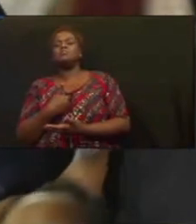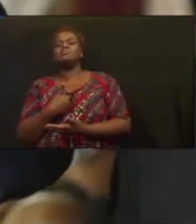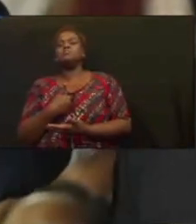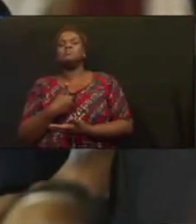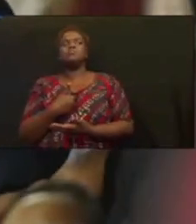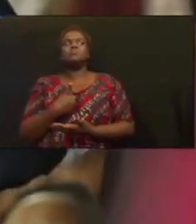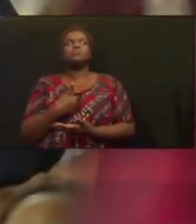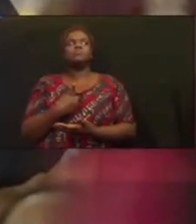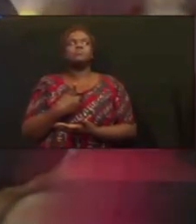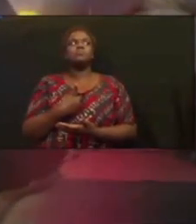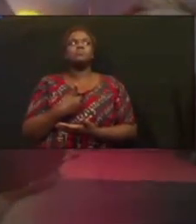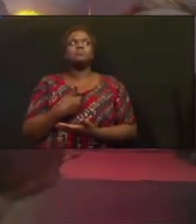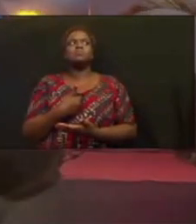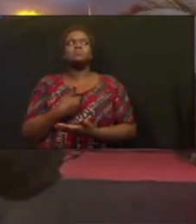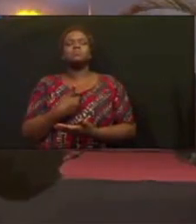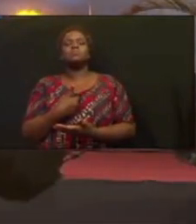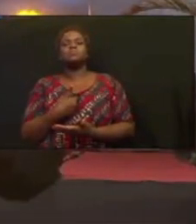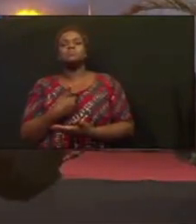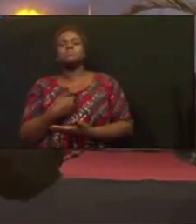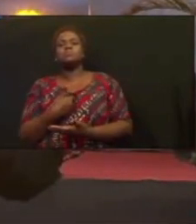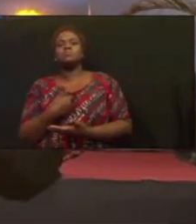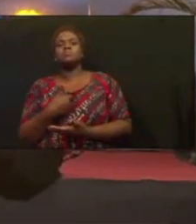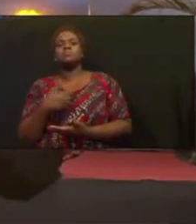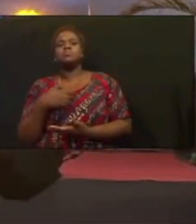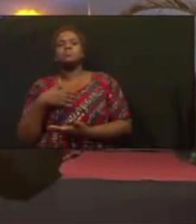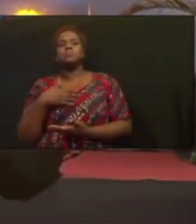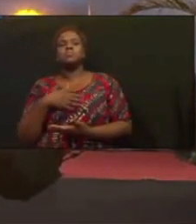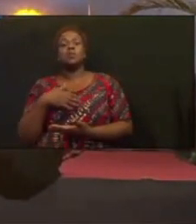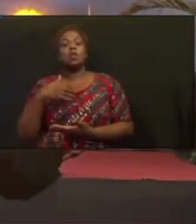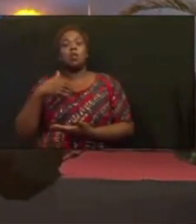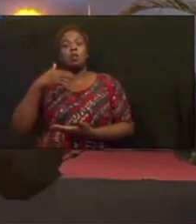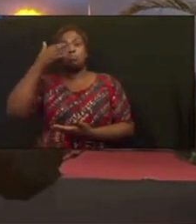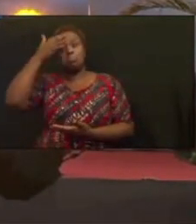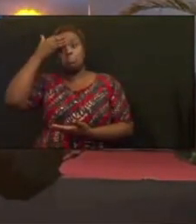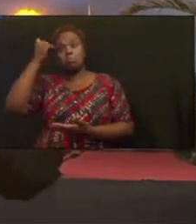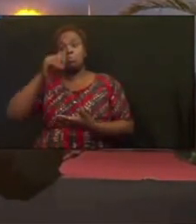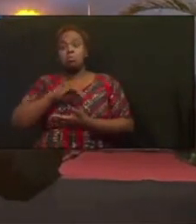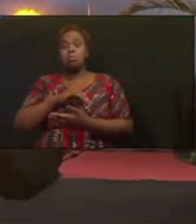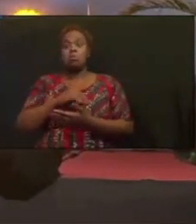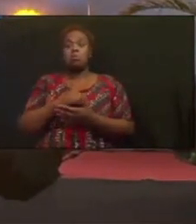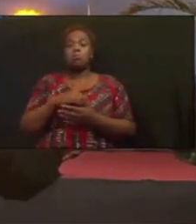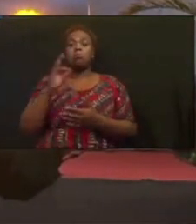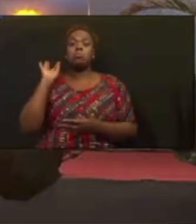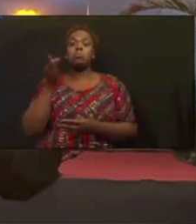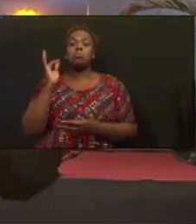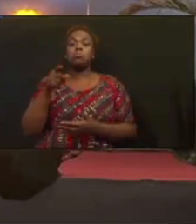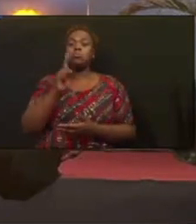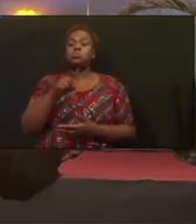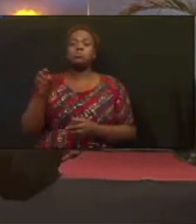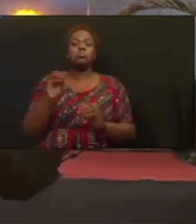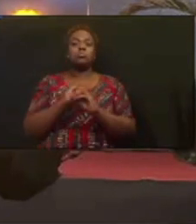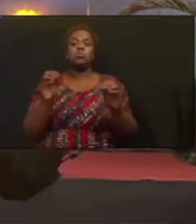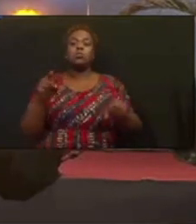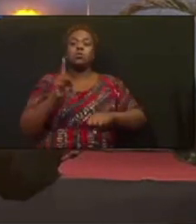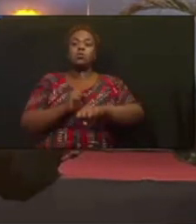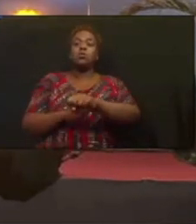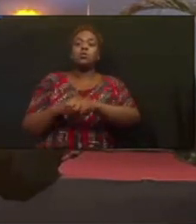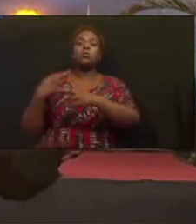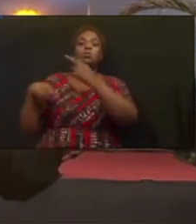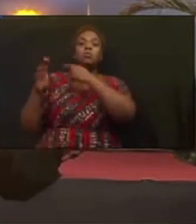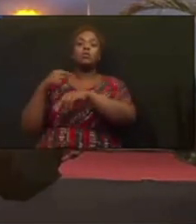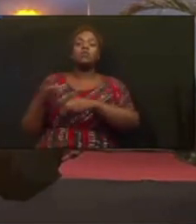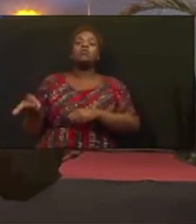Is someone learning now? Please don't forget this teaching, that when revival comes, it